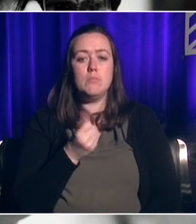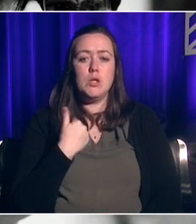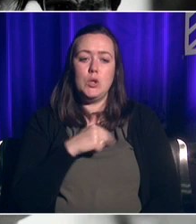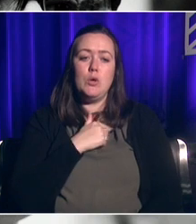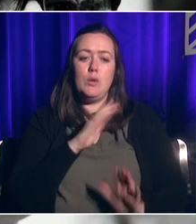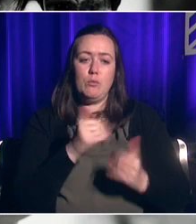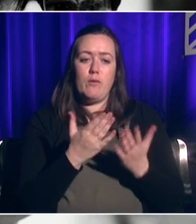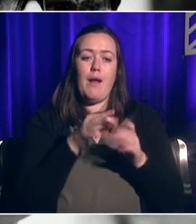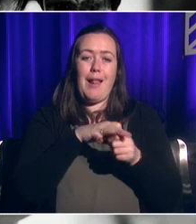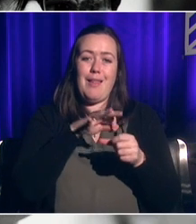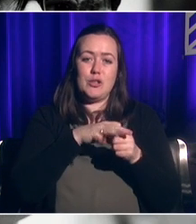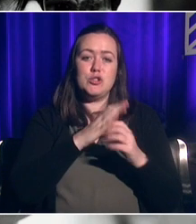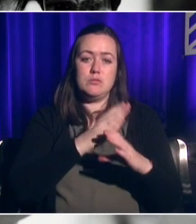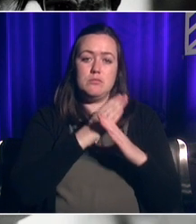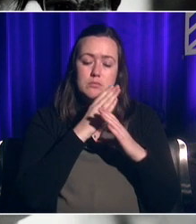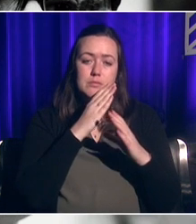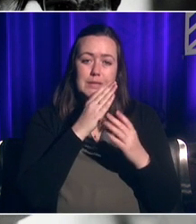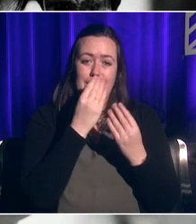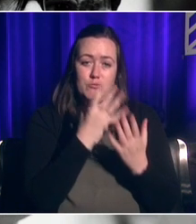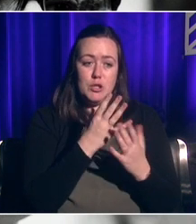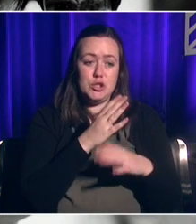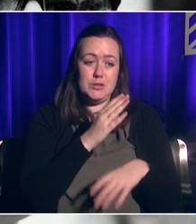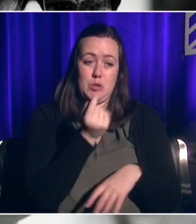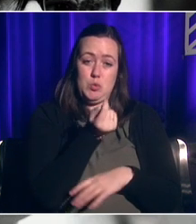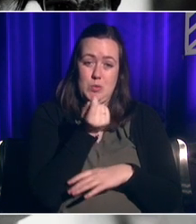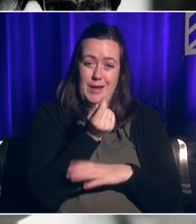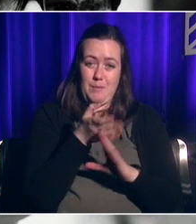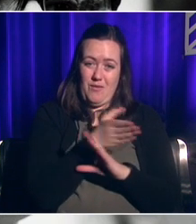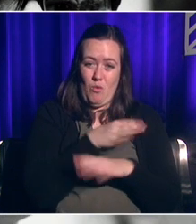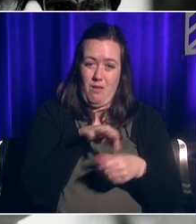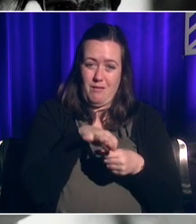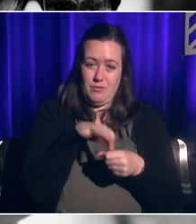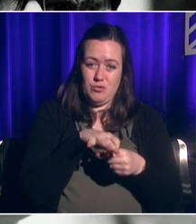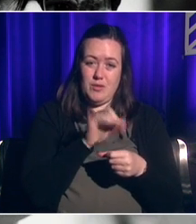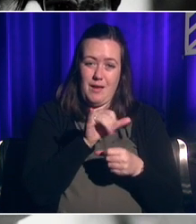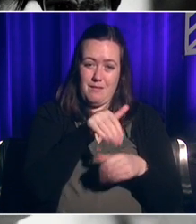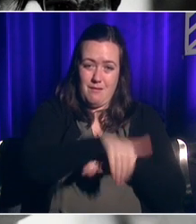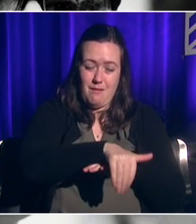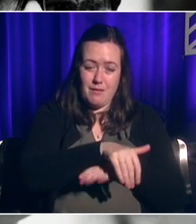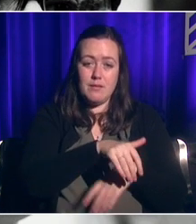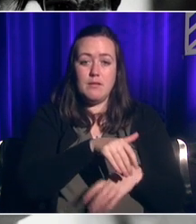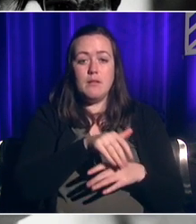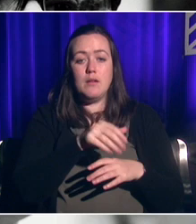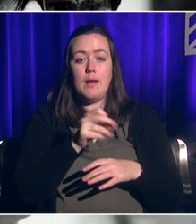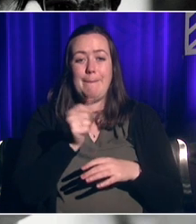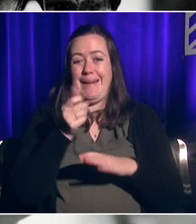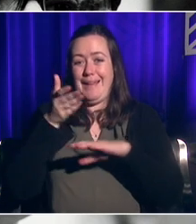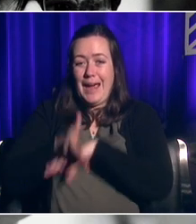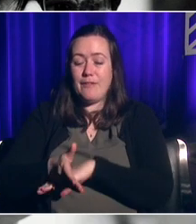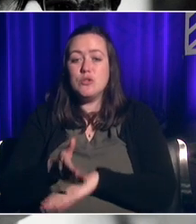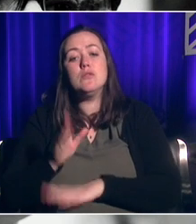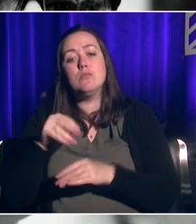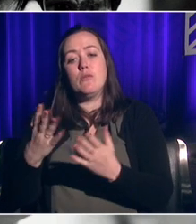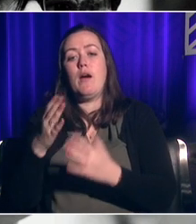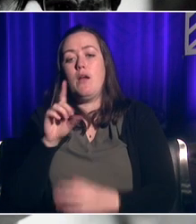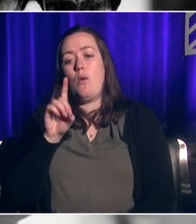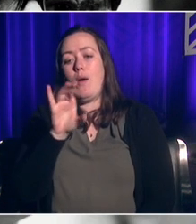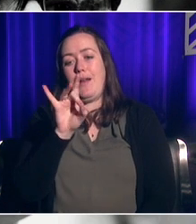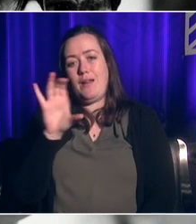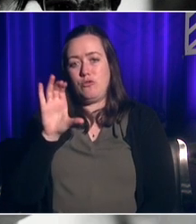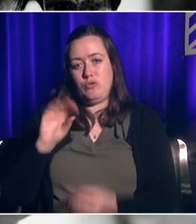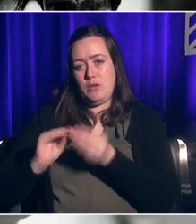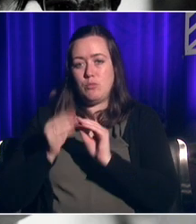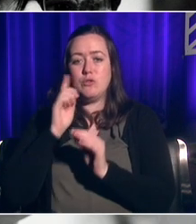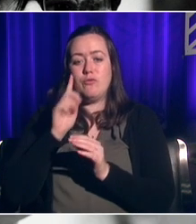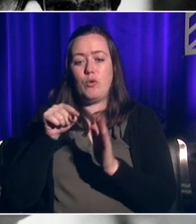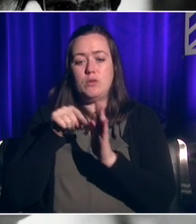protection information on the Tuesday of election night to 1-800 numbers for suicide prevention. There